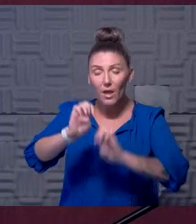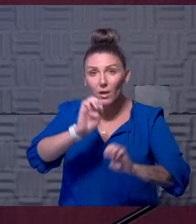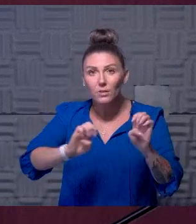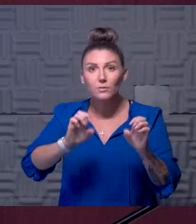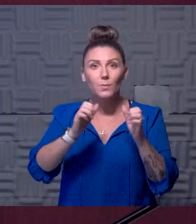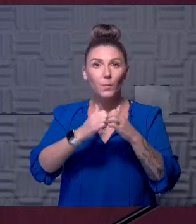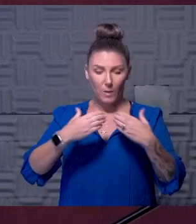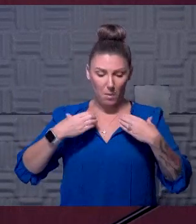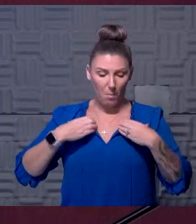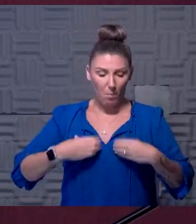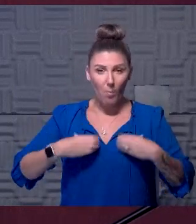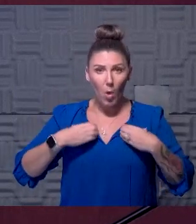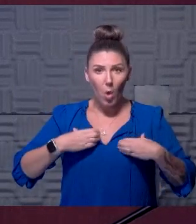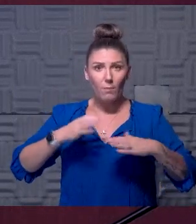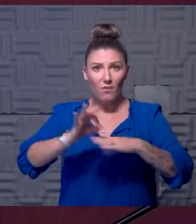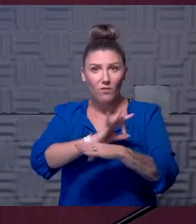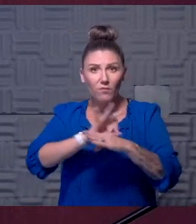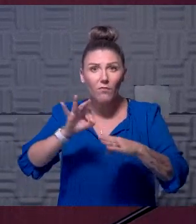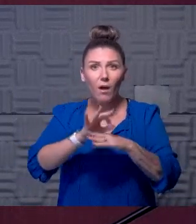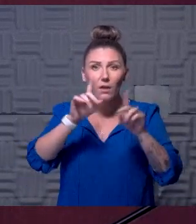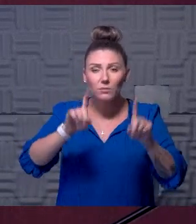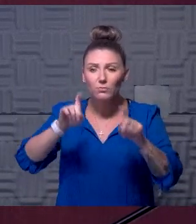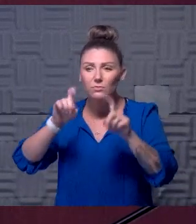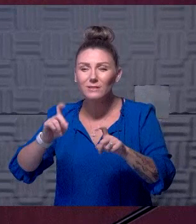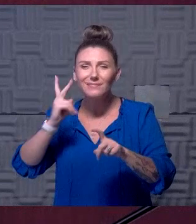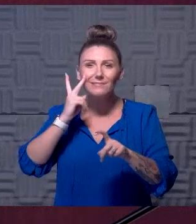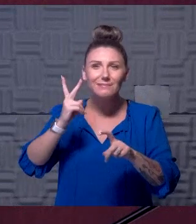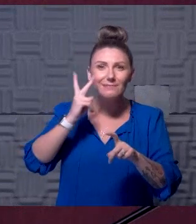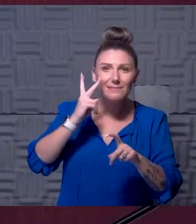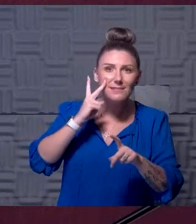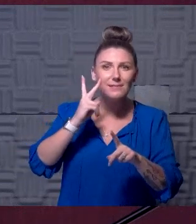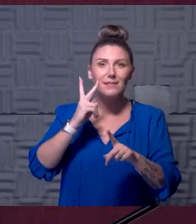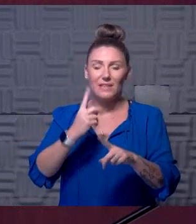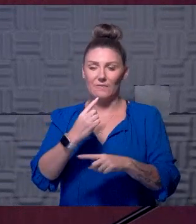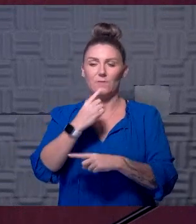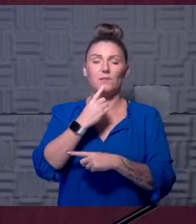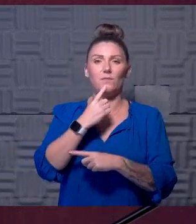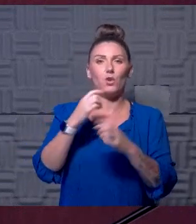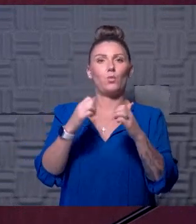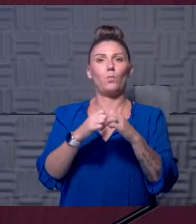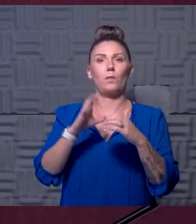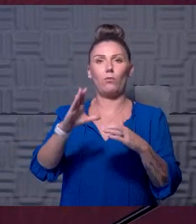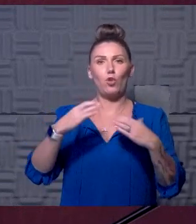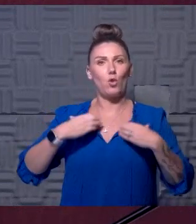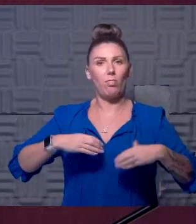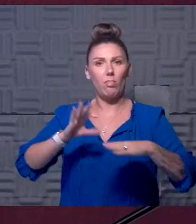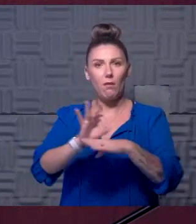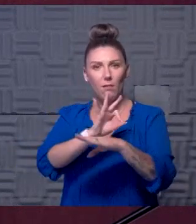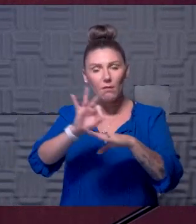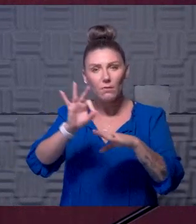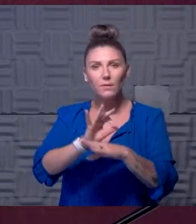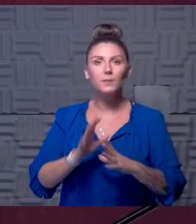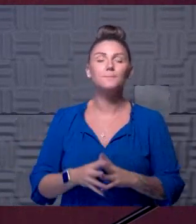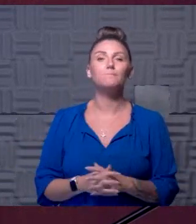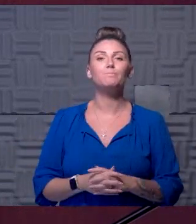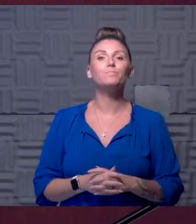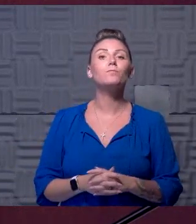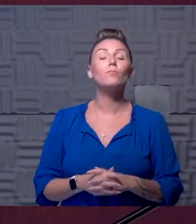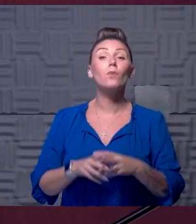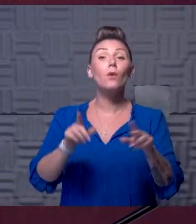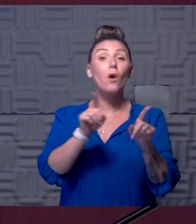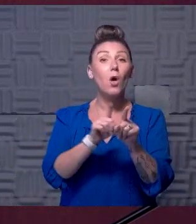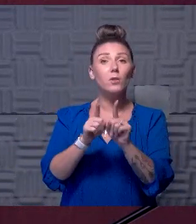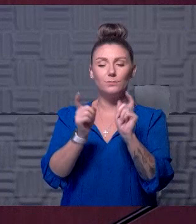with pulmonary function test, to kind of see where they're at in terms of the severity of their lung function, and that there